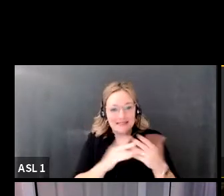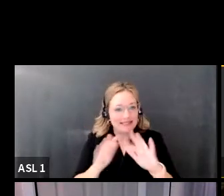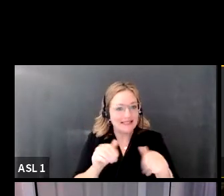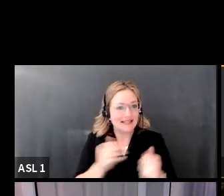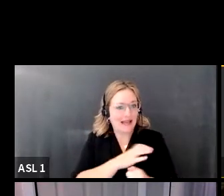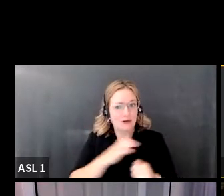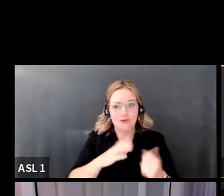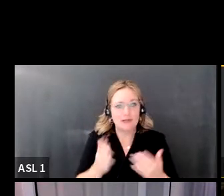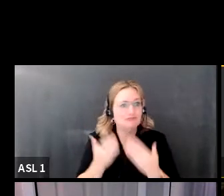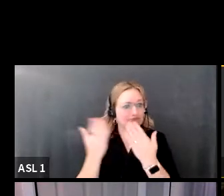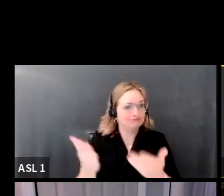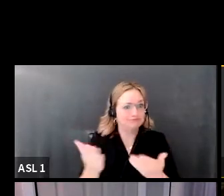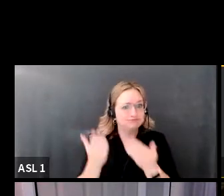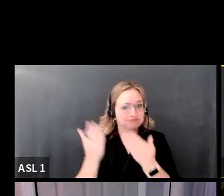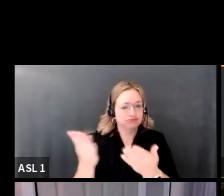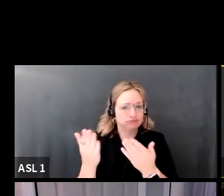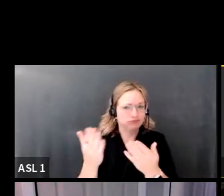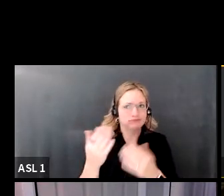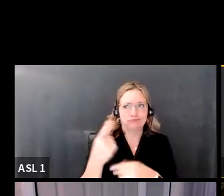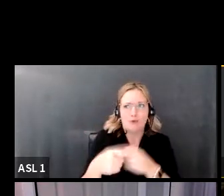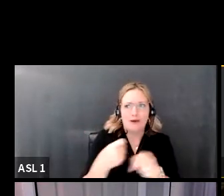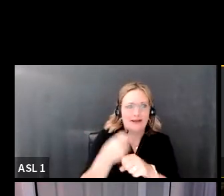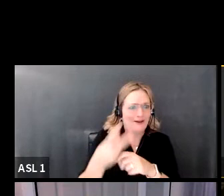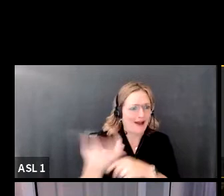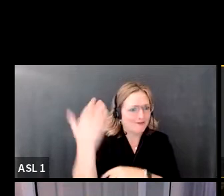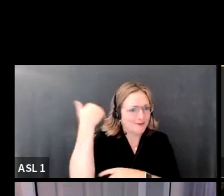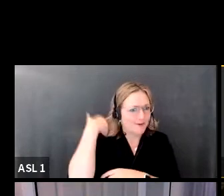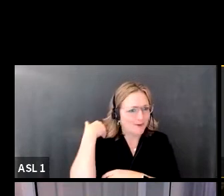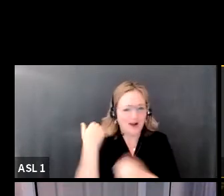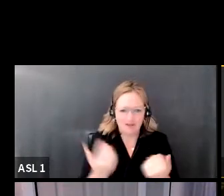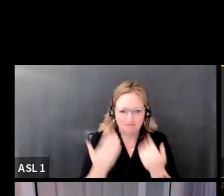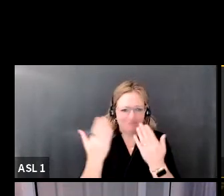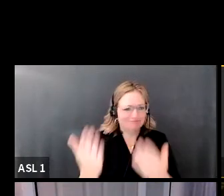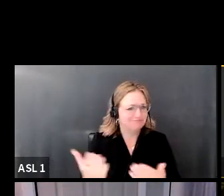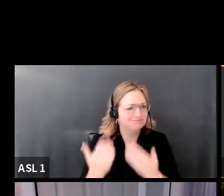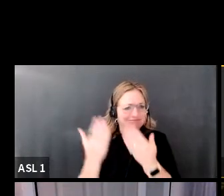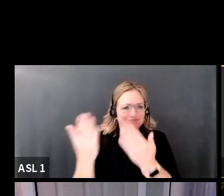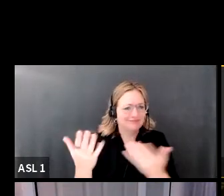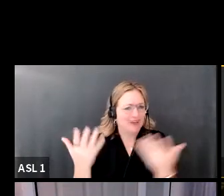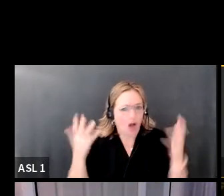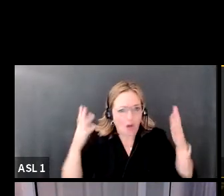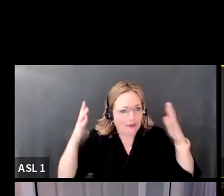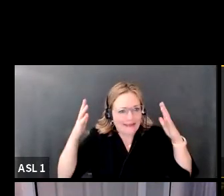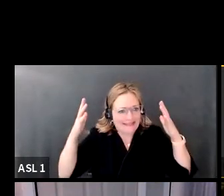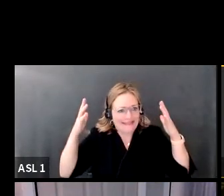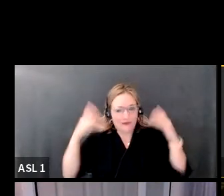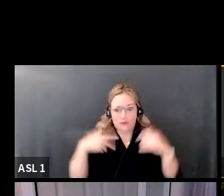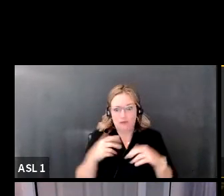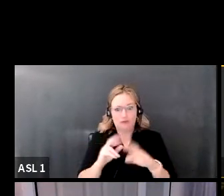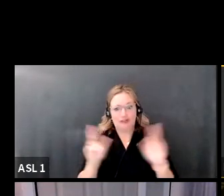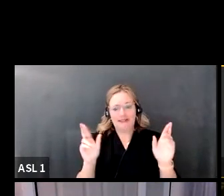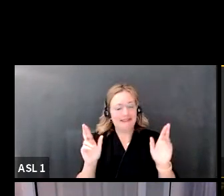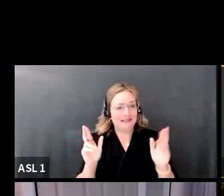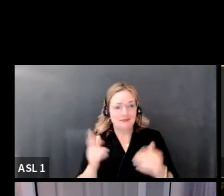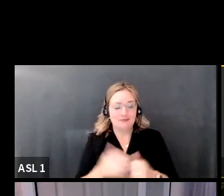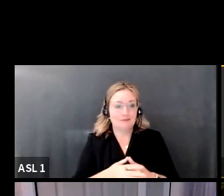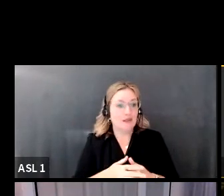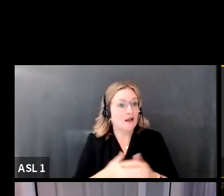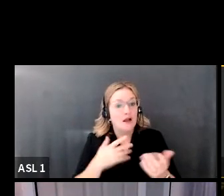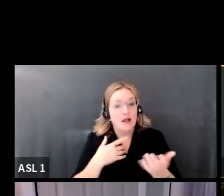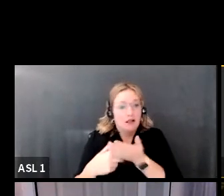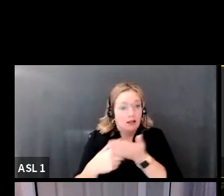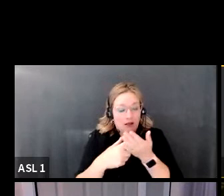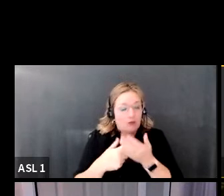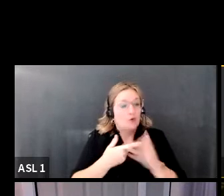come that was almost a year and a half ago so we've had those tables set up both through police and through